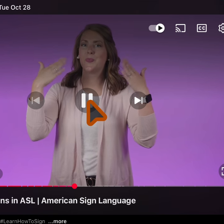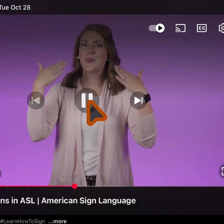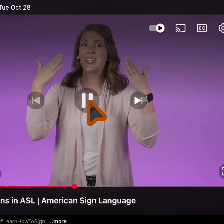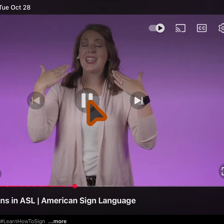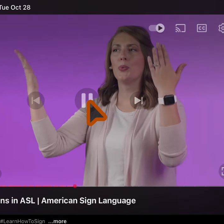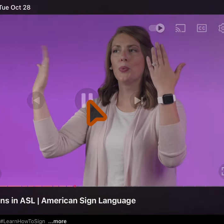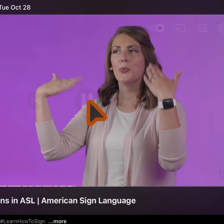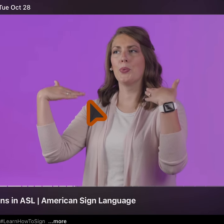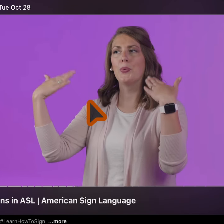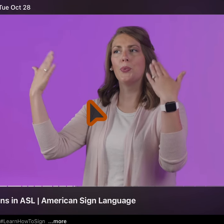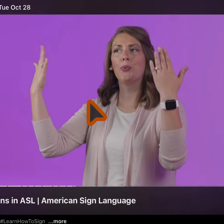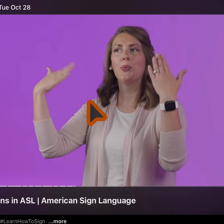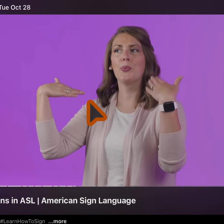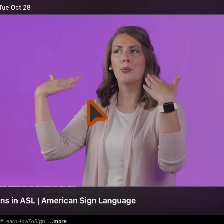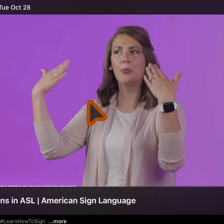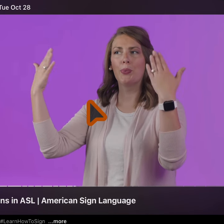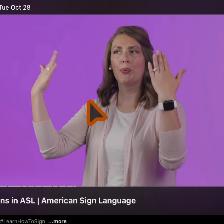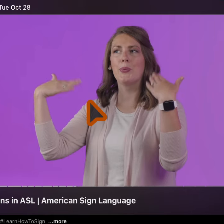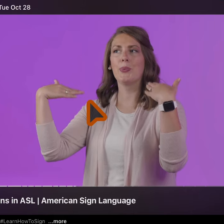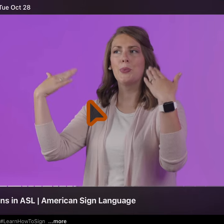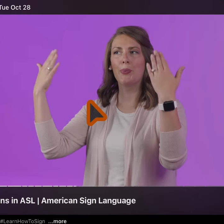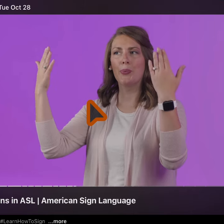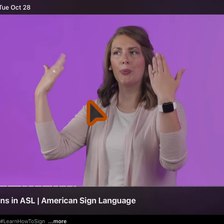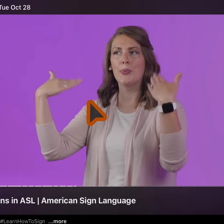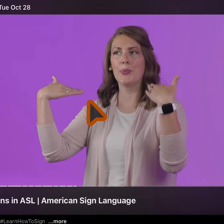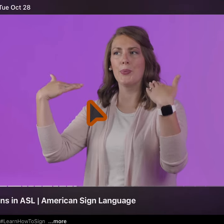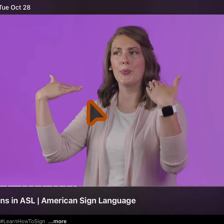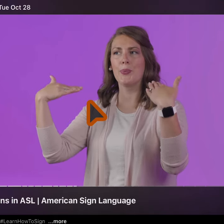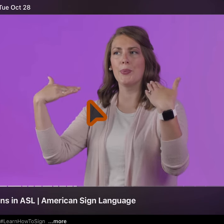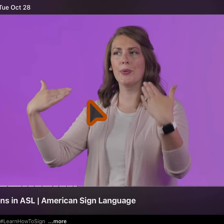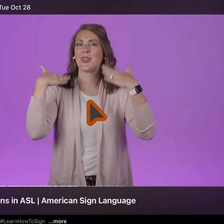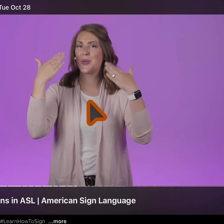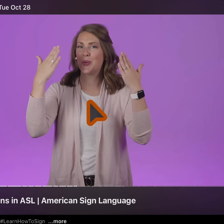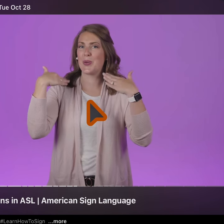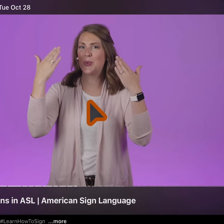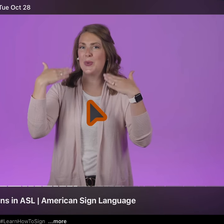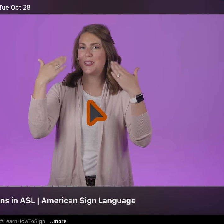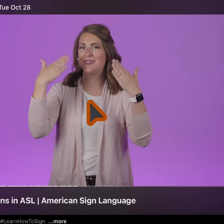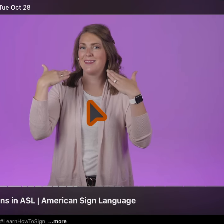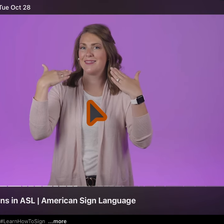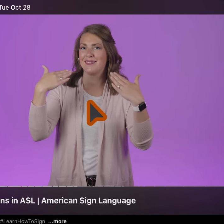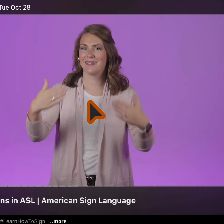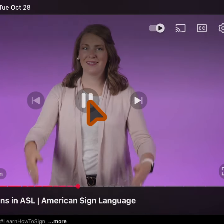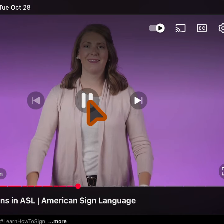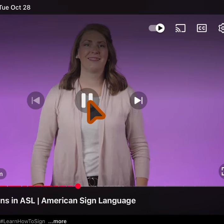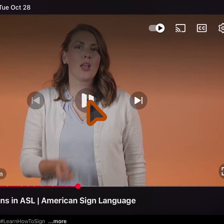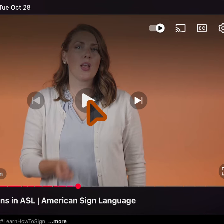Cool. This represents the weather outside is cool. Cool.